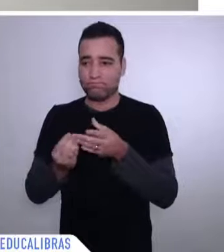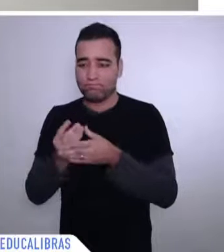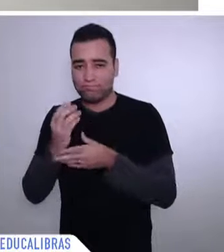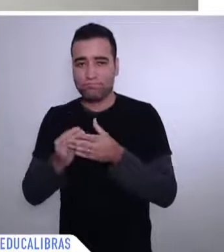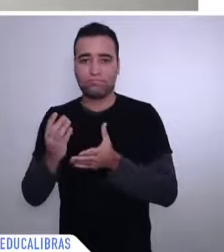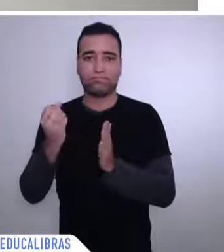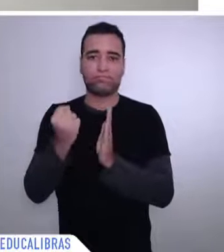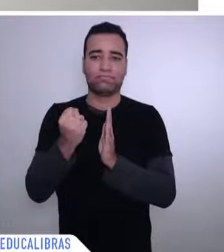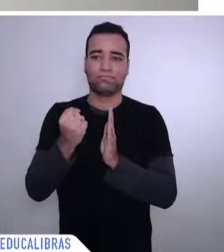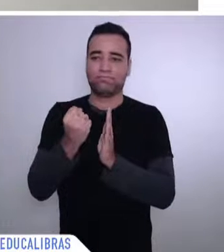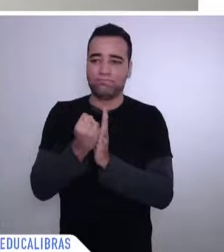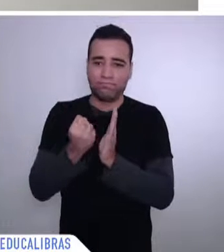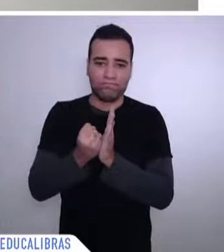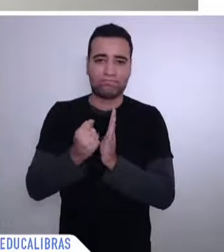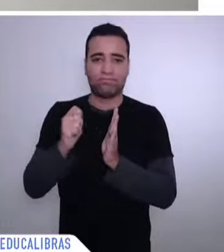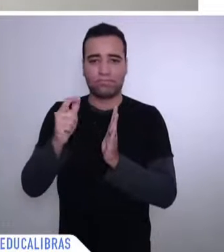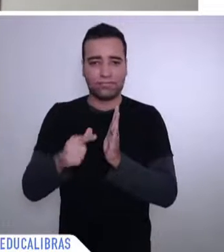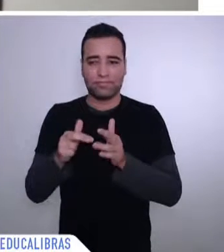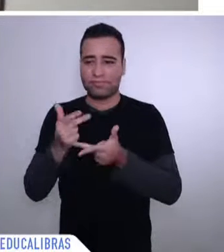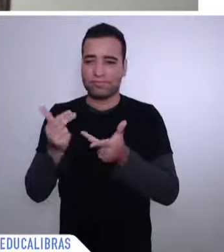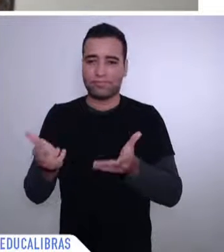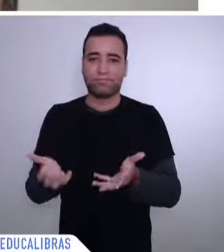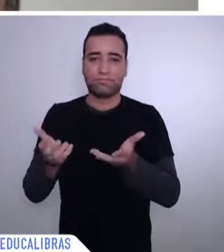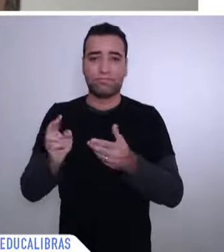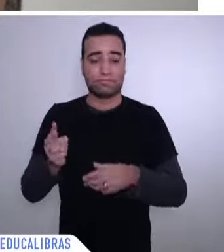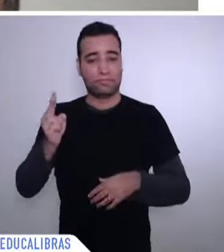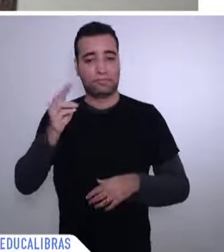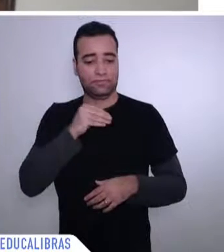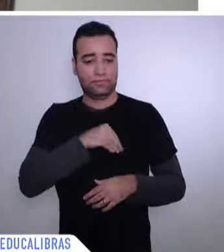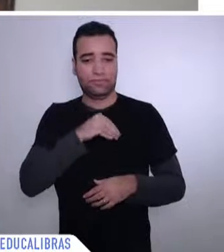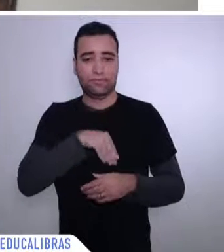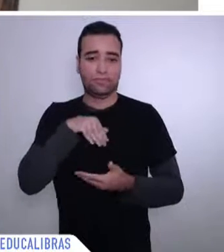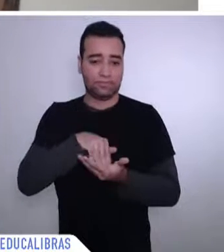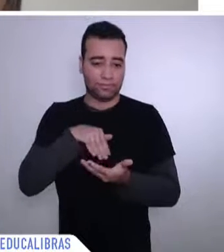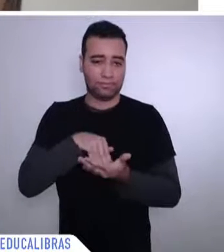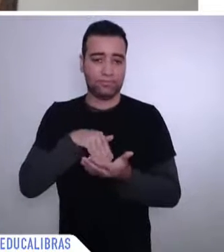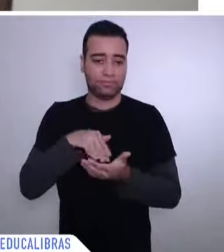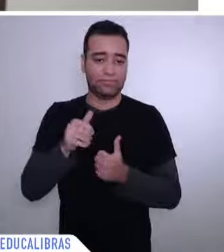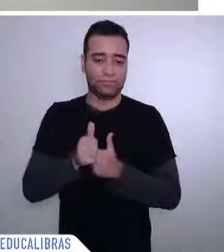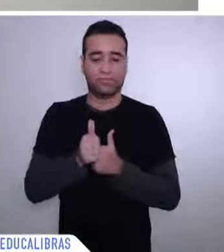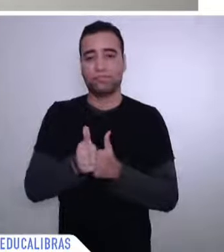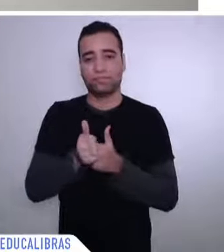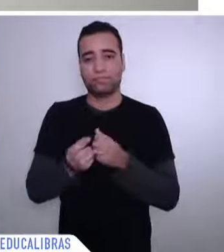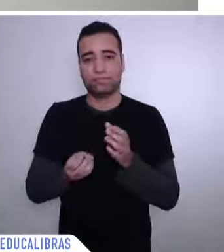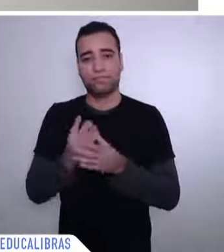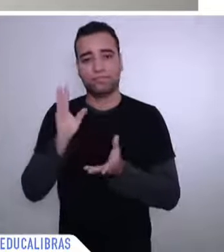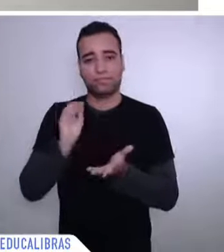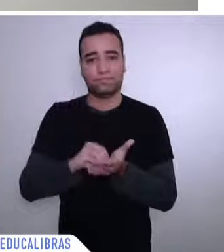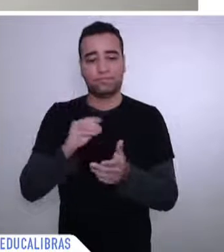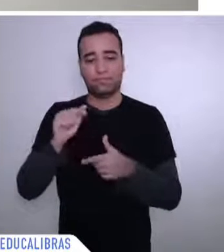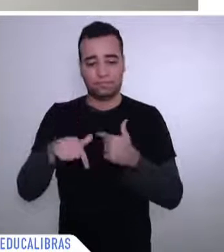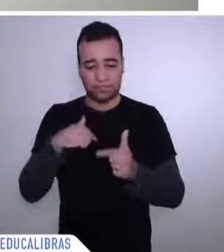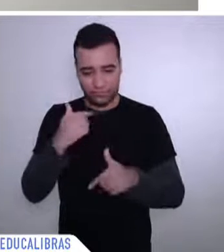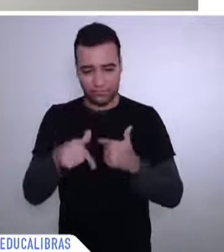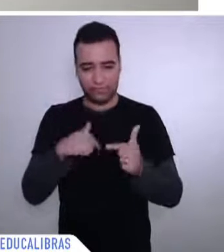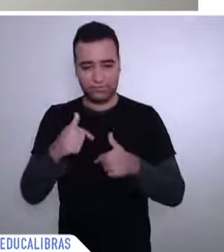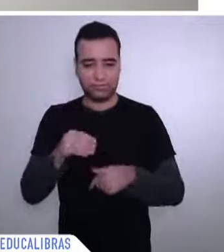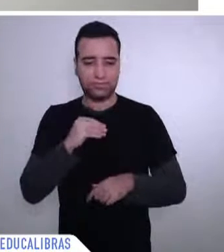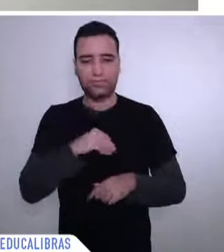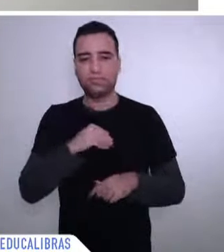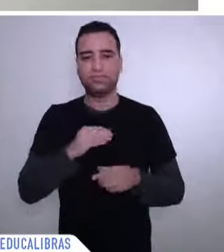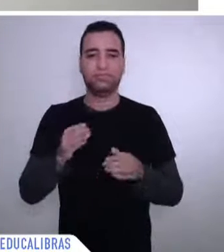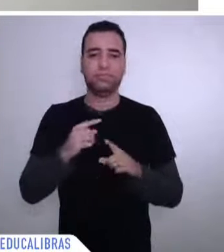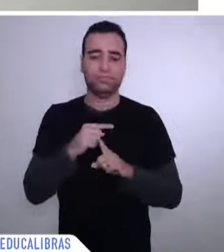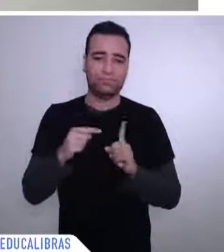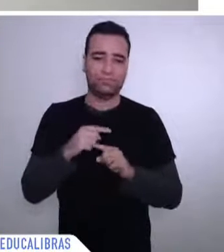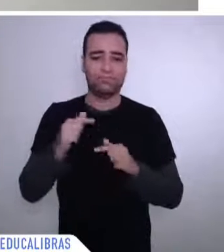I begin by giving the floor to President to Carlos Lupi by asking him a question. President, you were